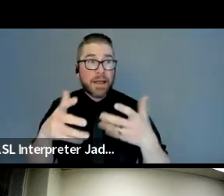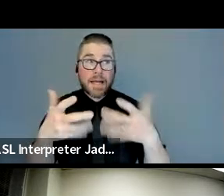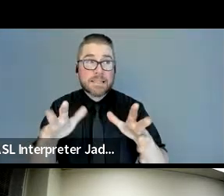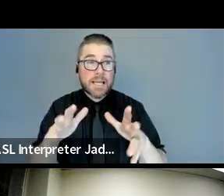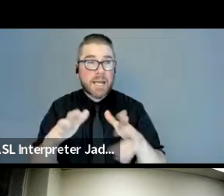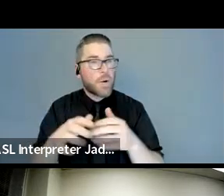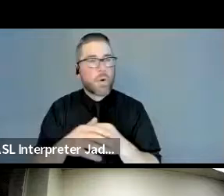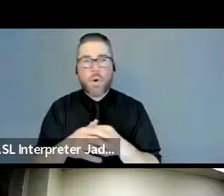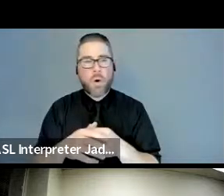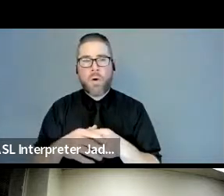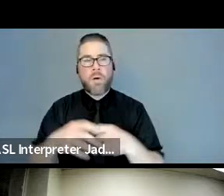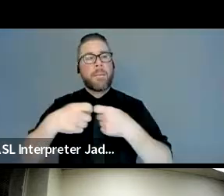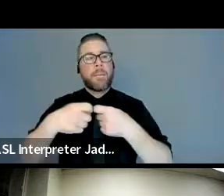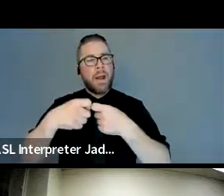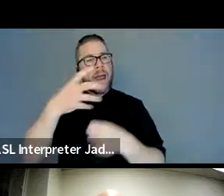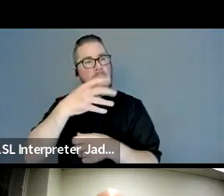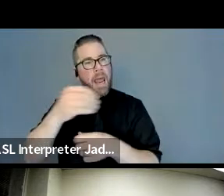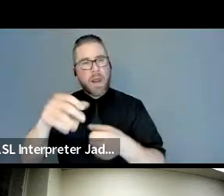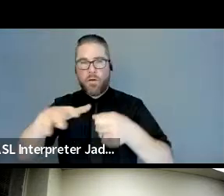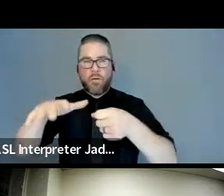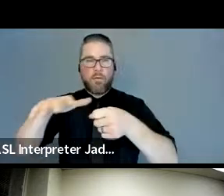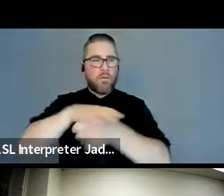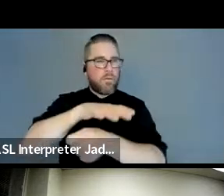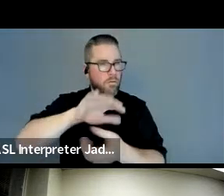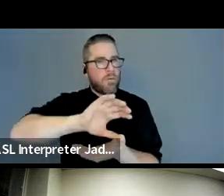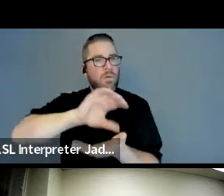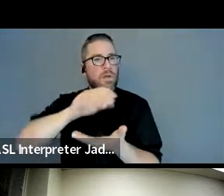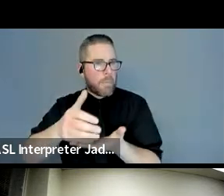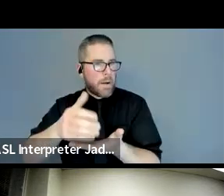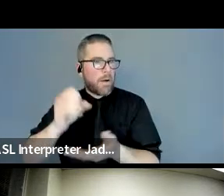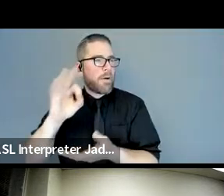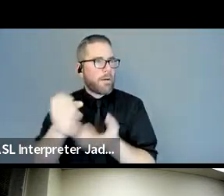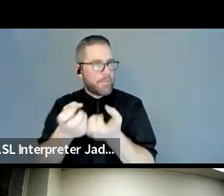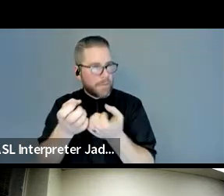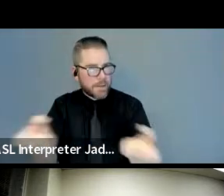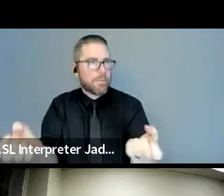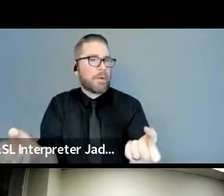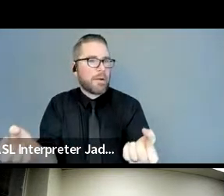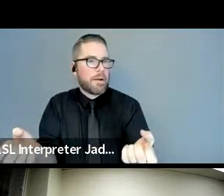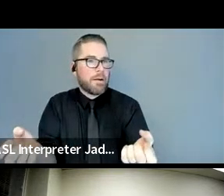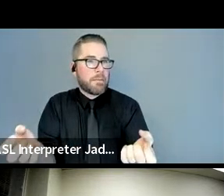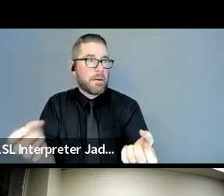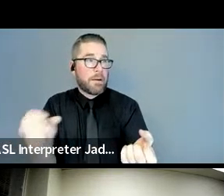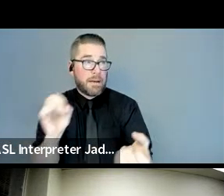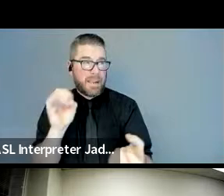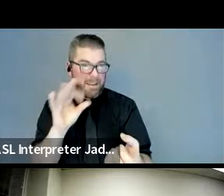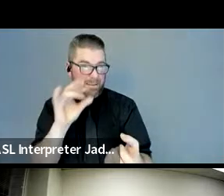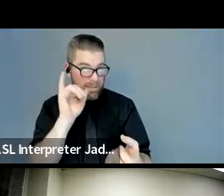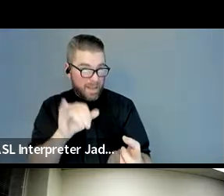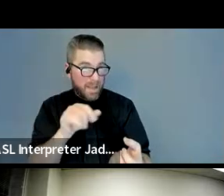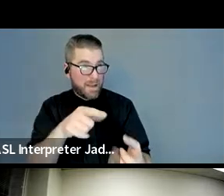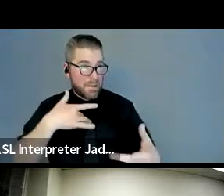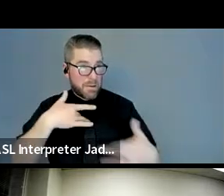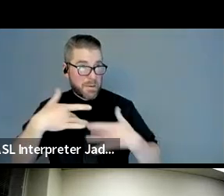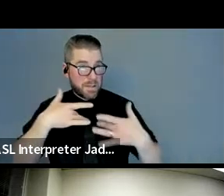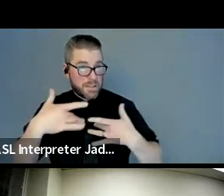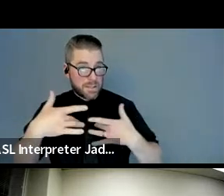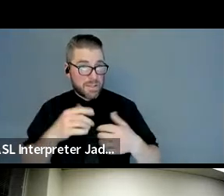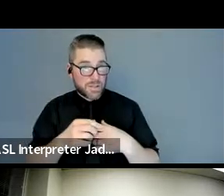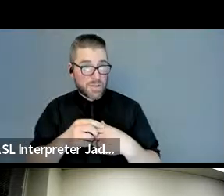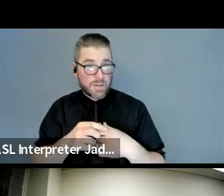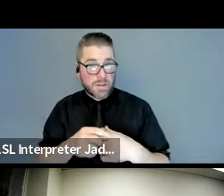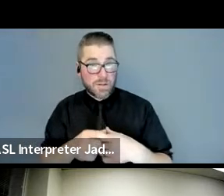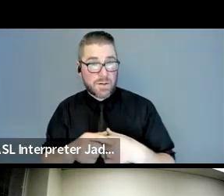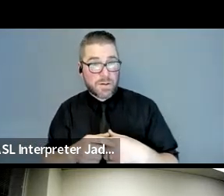of the equipment. So if that was kind of the concern, that it's not just for the batteries and chargers, it's for that and then the total amount